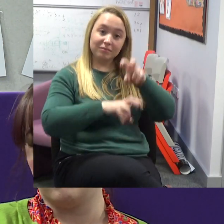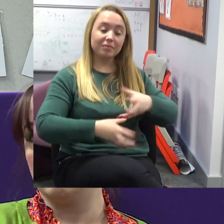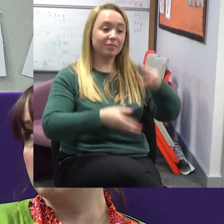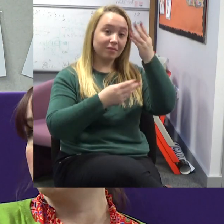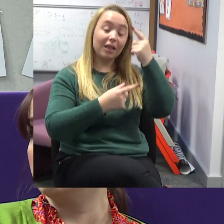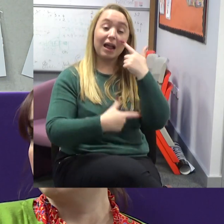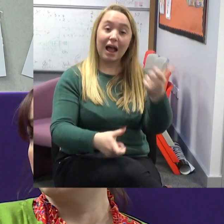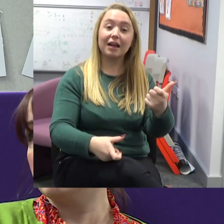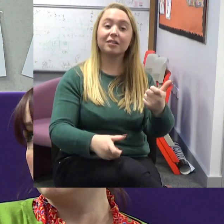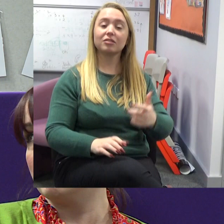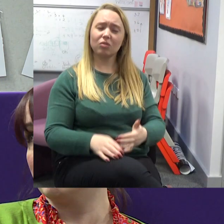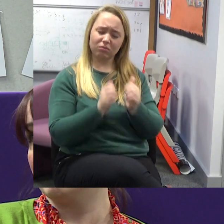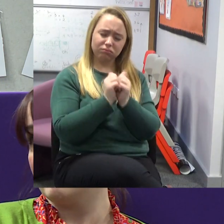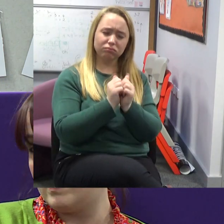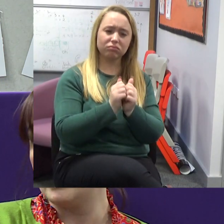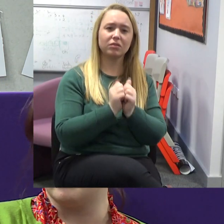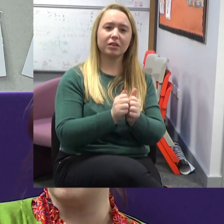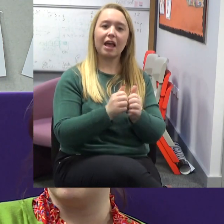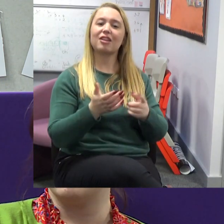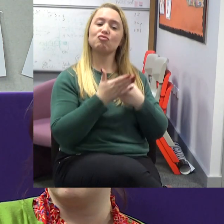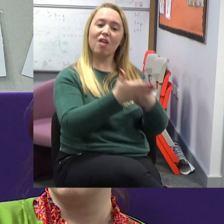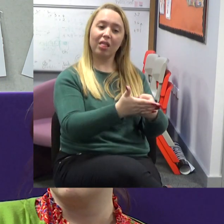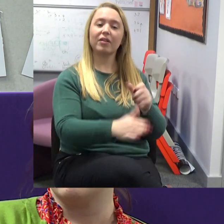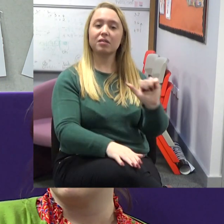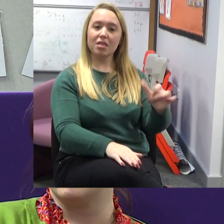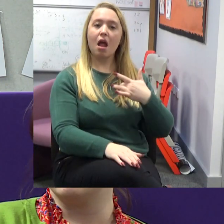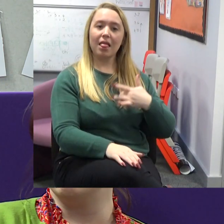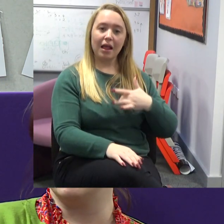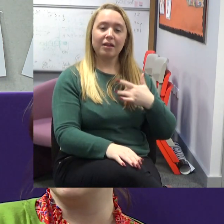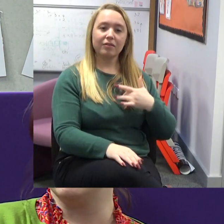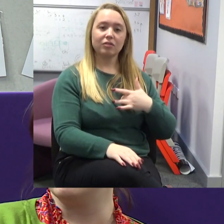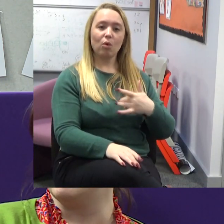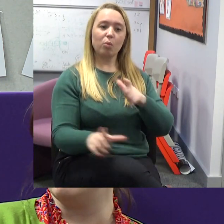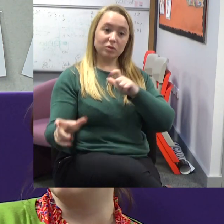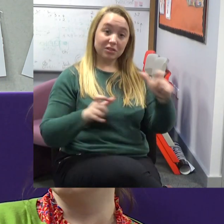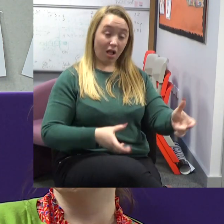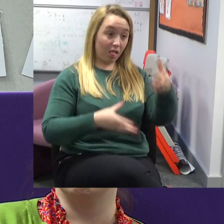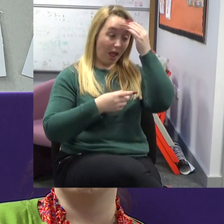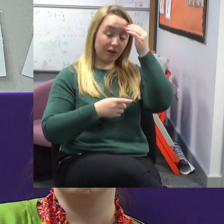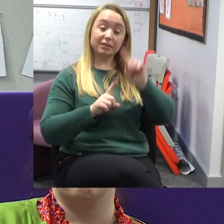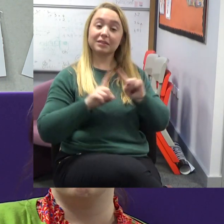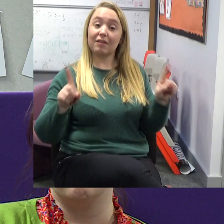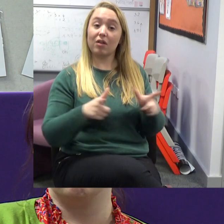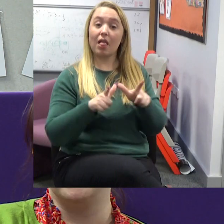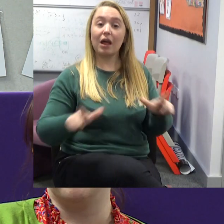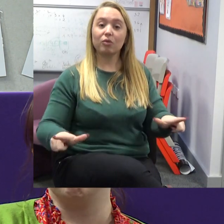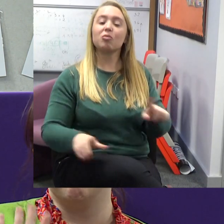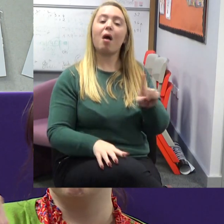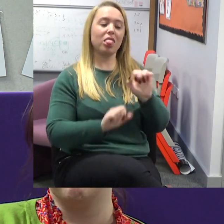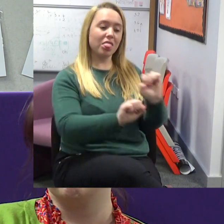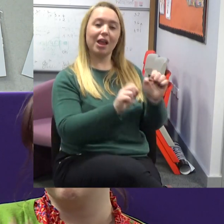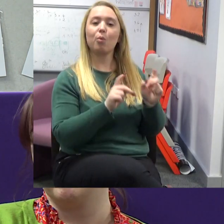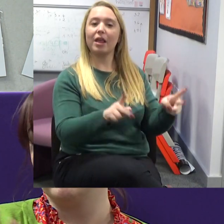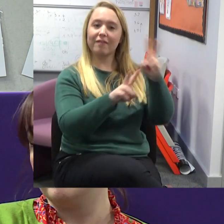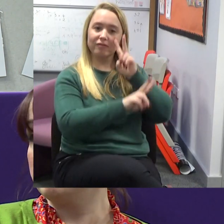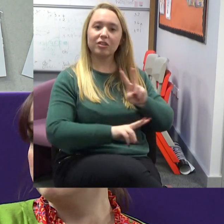which is another language. It's just done through their native language of sign language, and it's relevant to their life. Still relevant to their life and their learning. So it creates